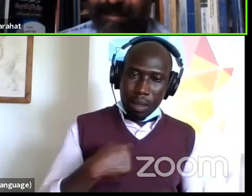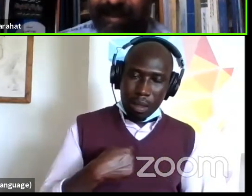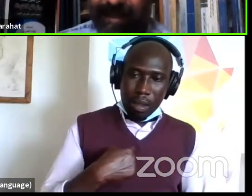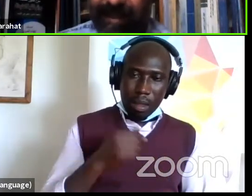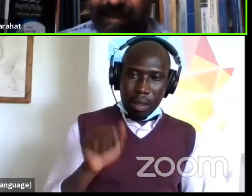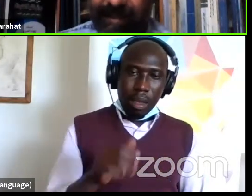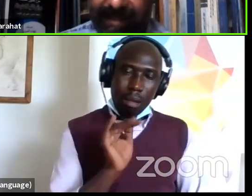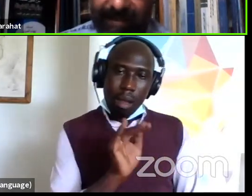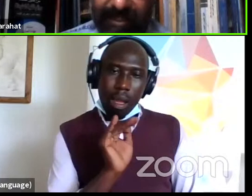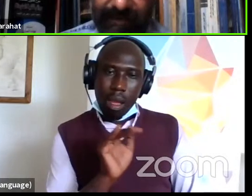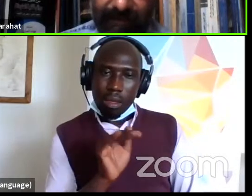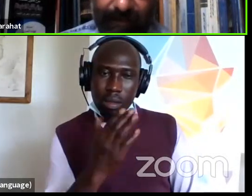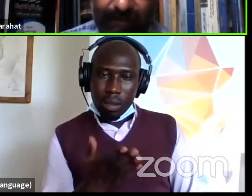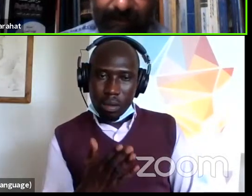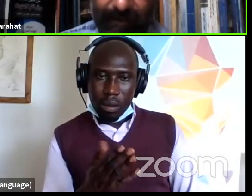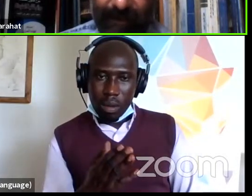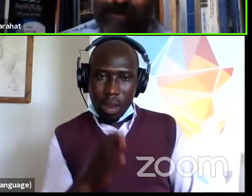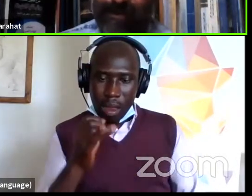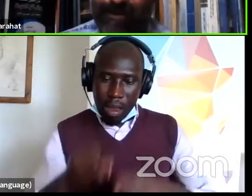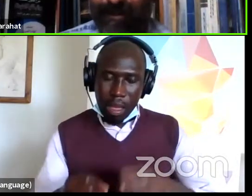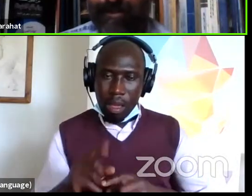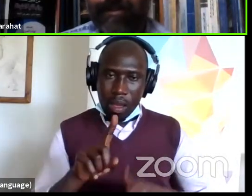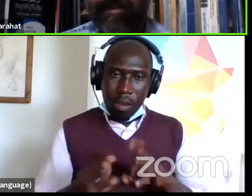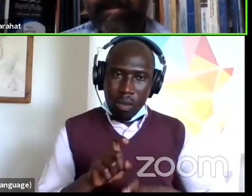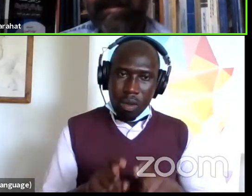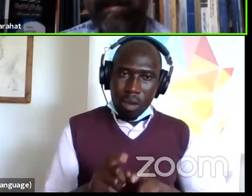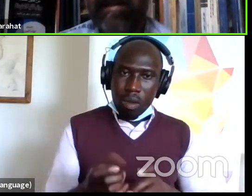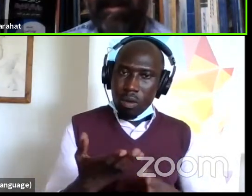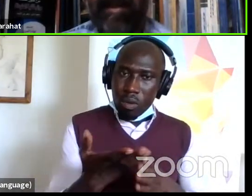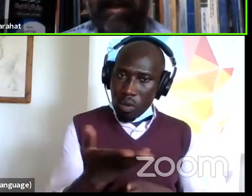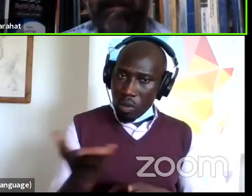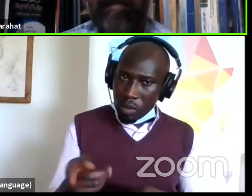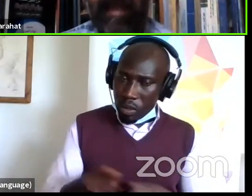ask us last question for your post also.